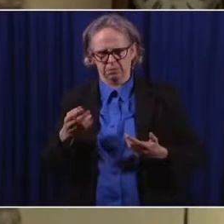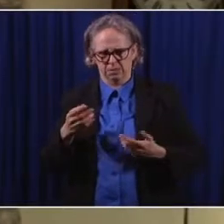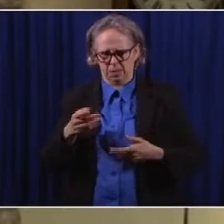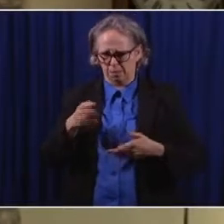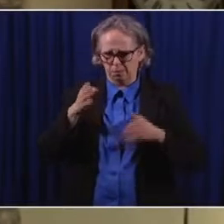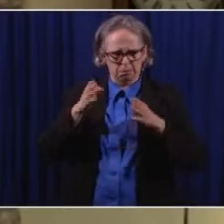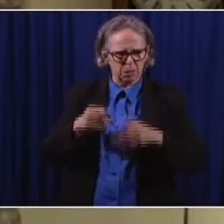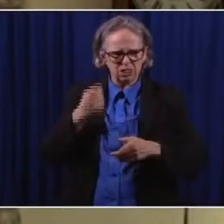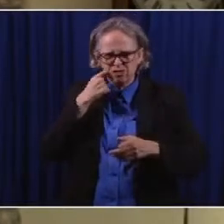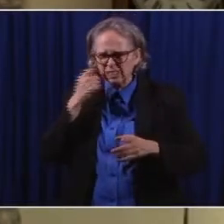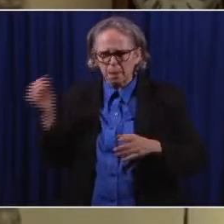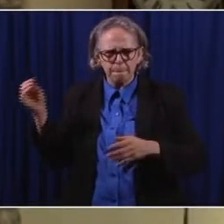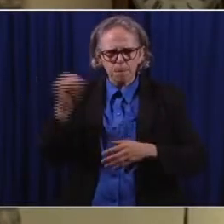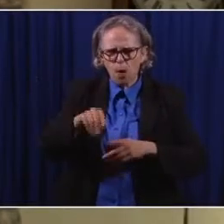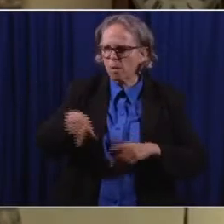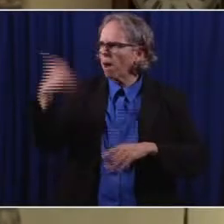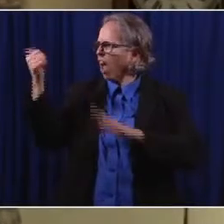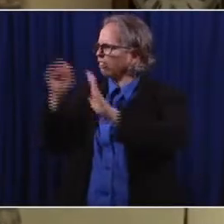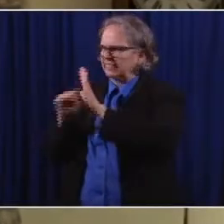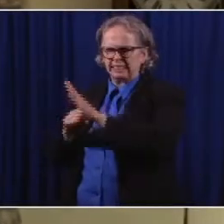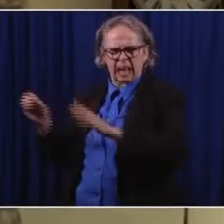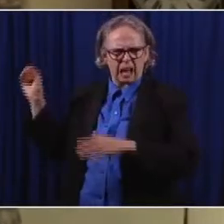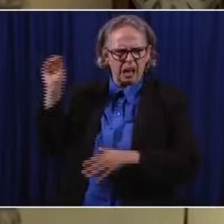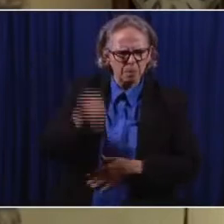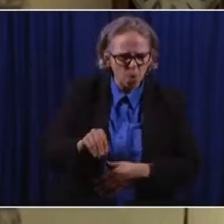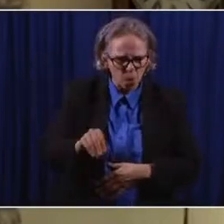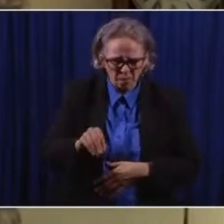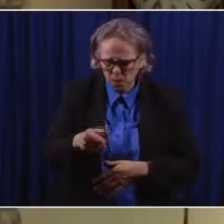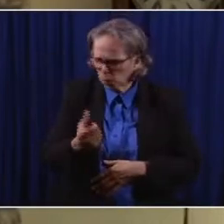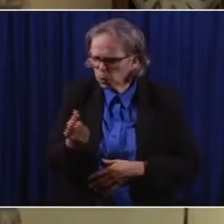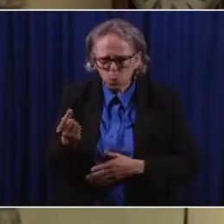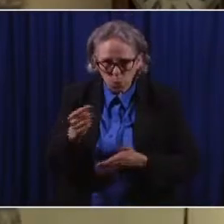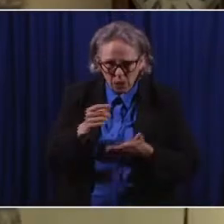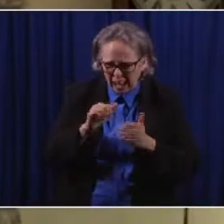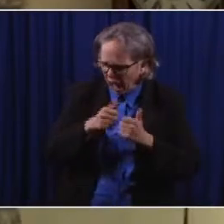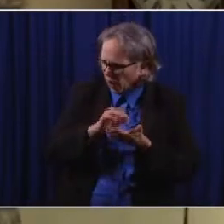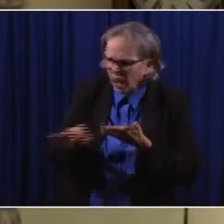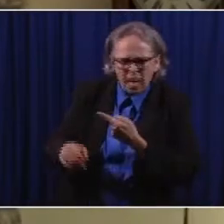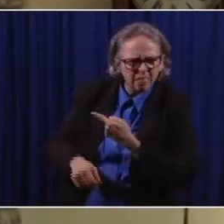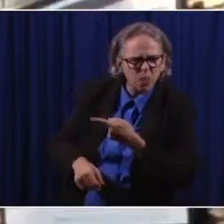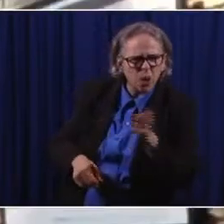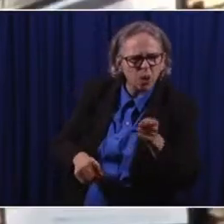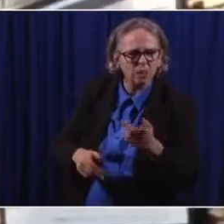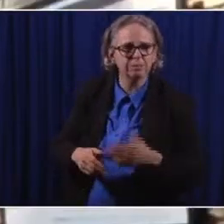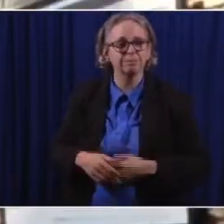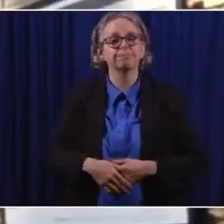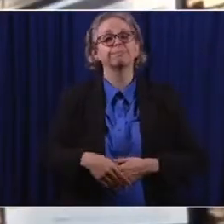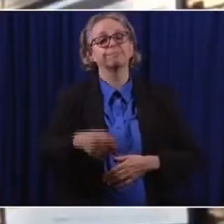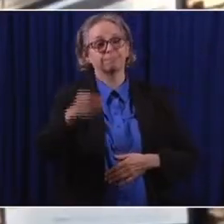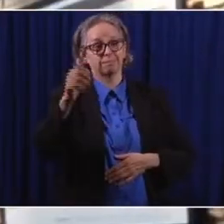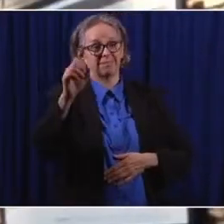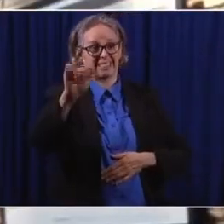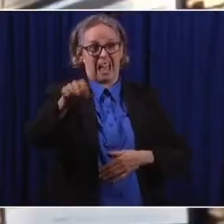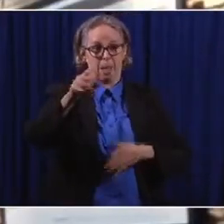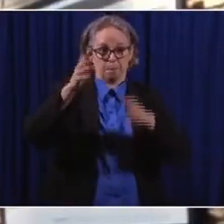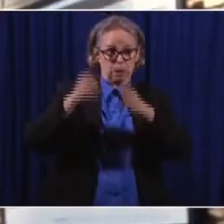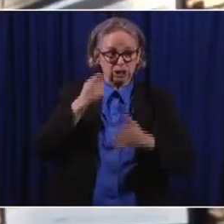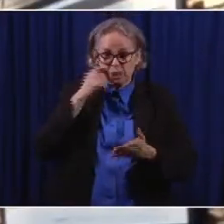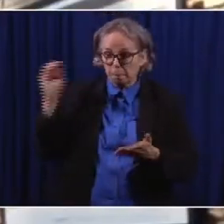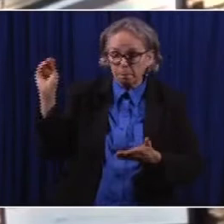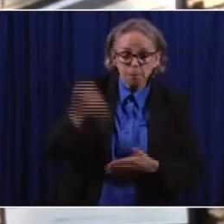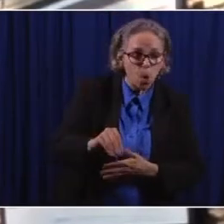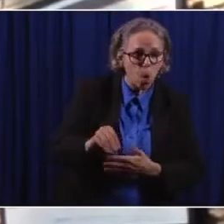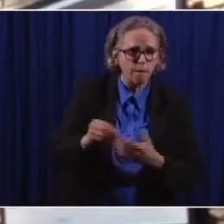state, how does that person get contacted? So the best thing for that individual to do is to either go online